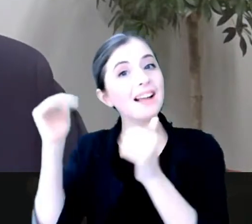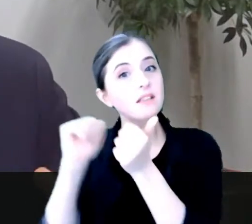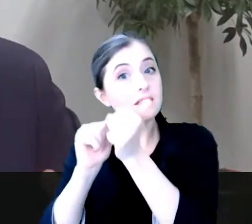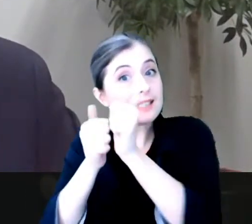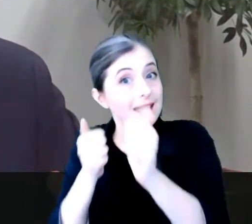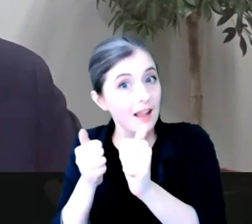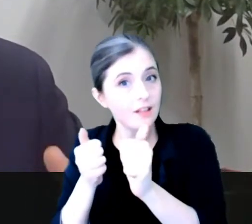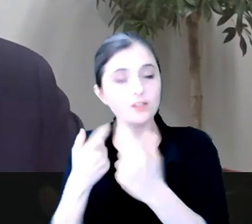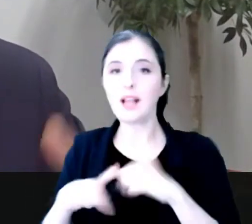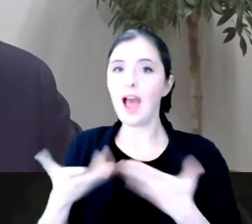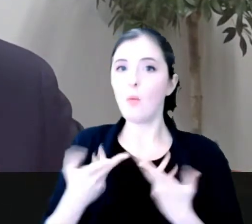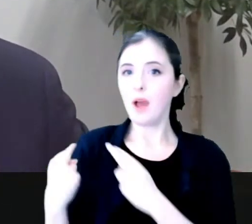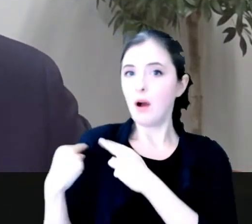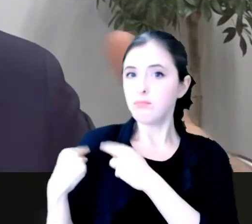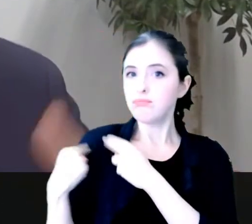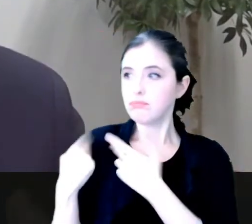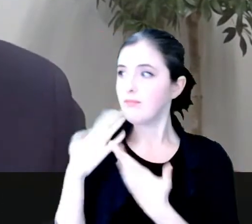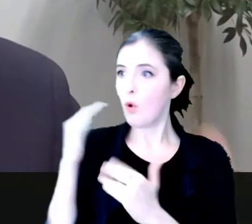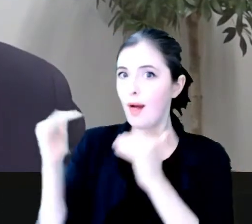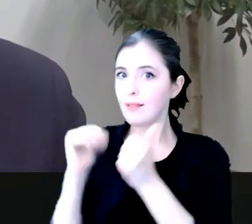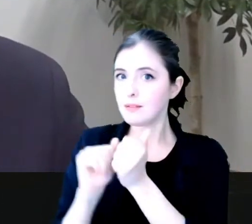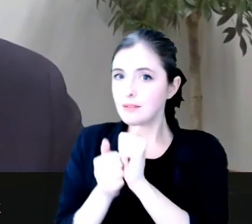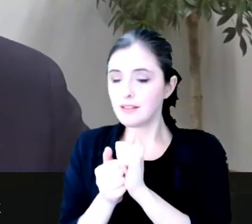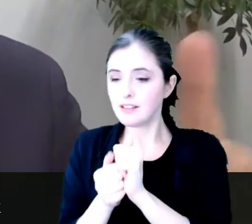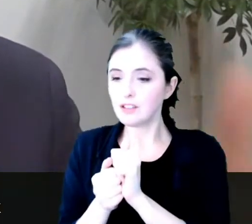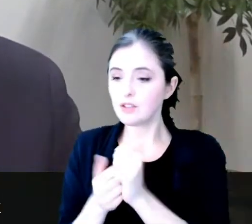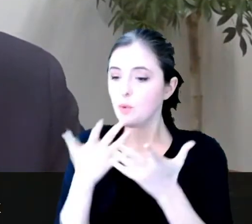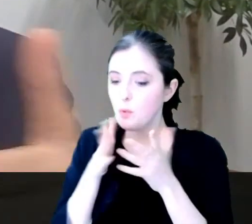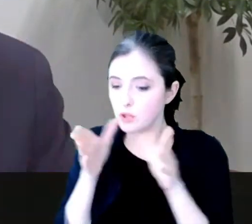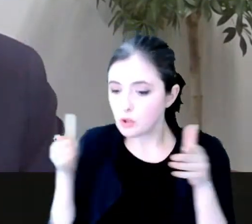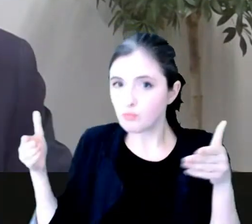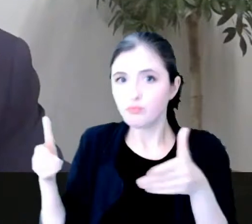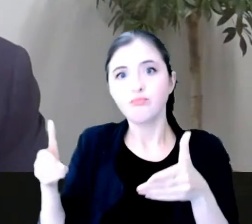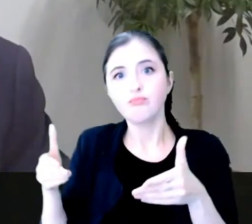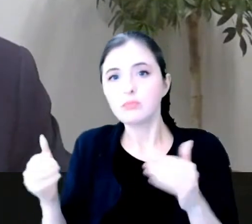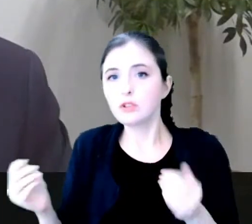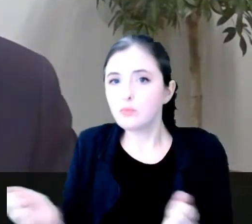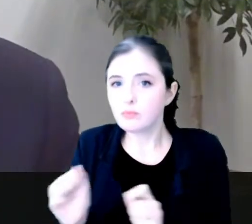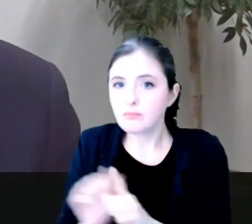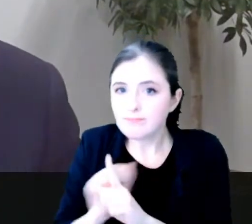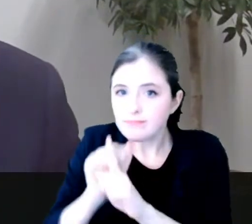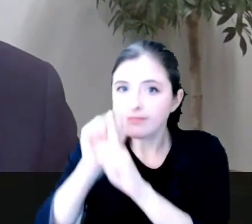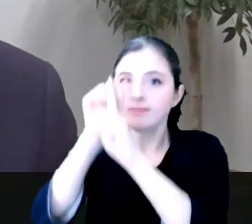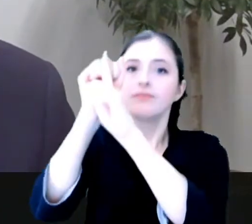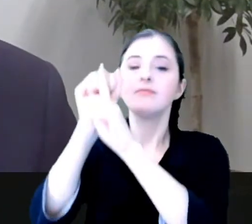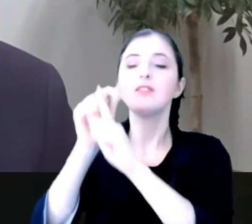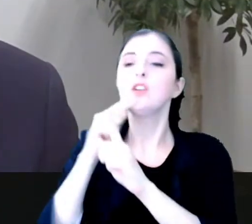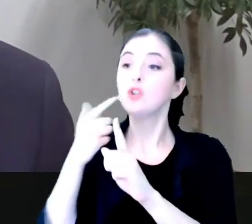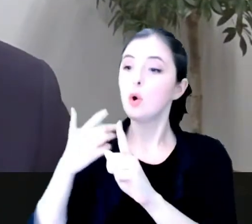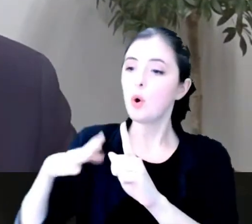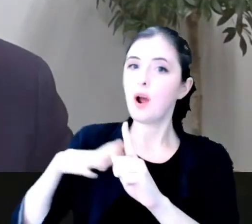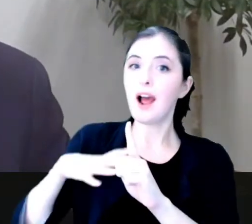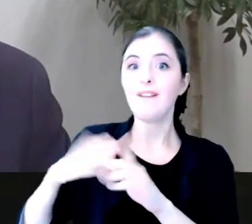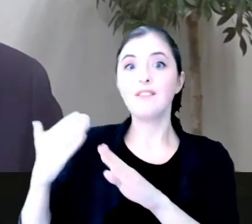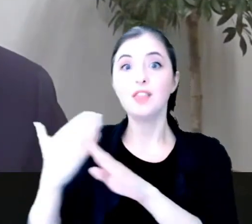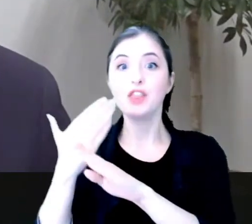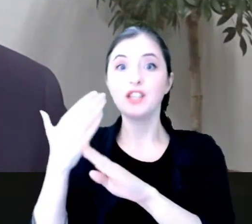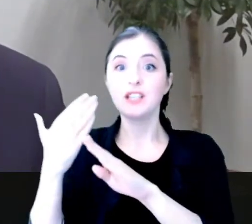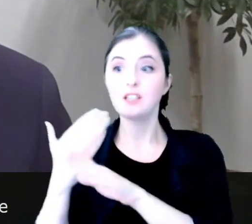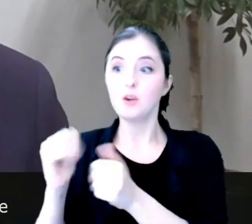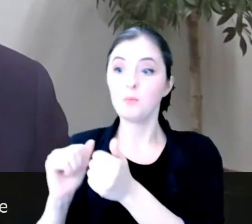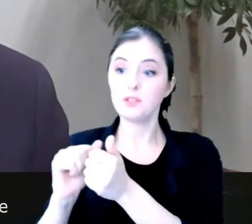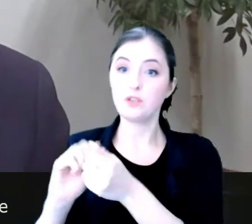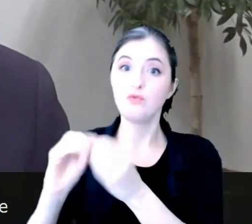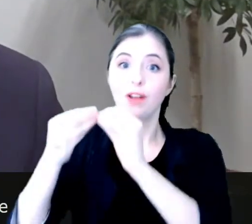Richard. We're making sure that we skill up Londoners to have the skills for the jobs being created in the green economy. I had a meeting